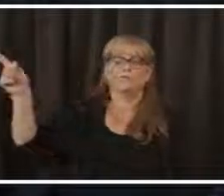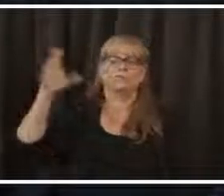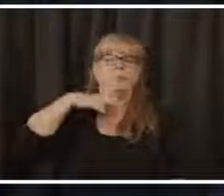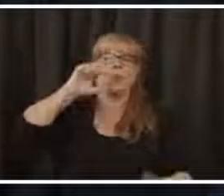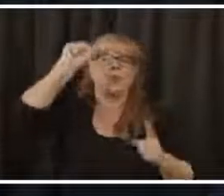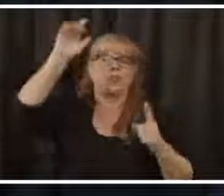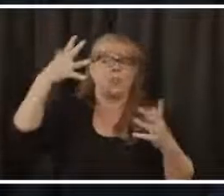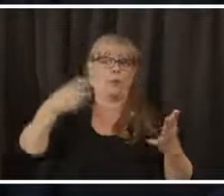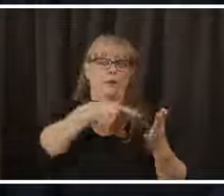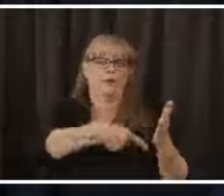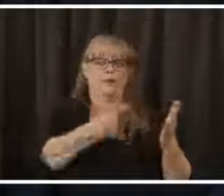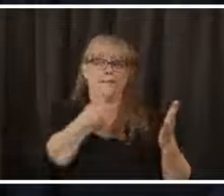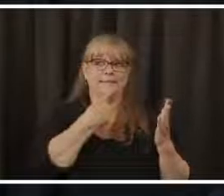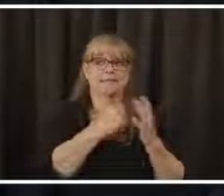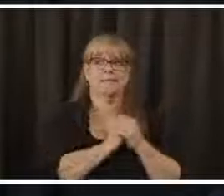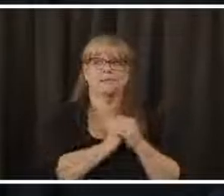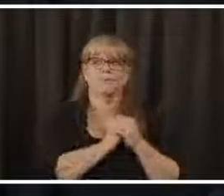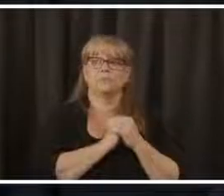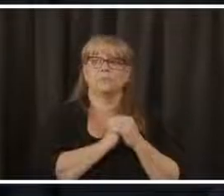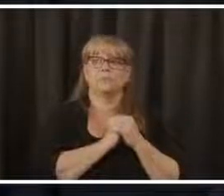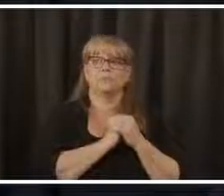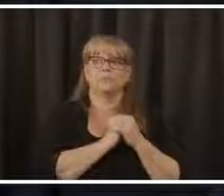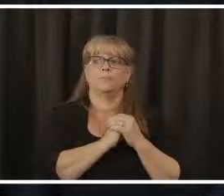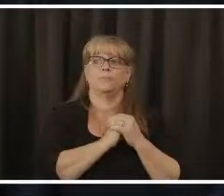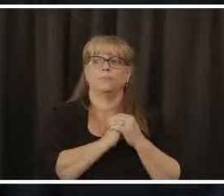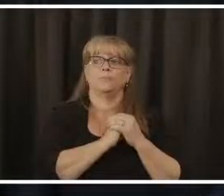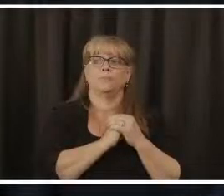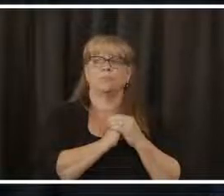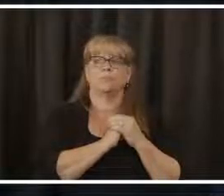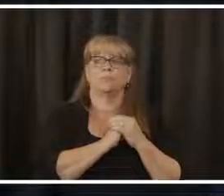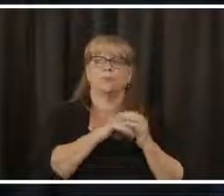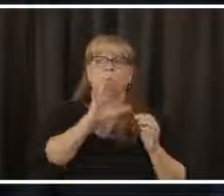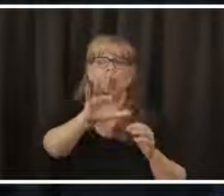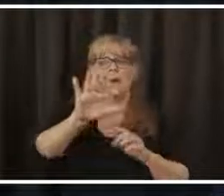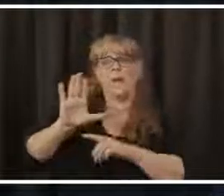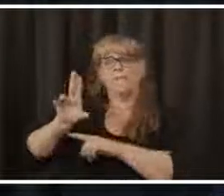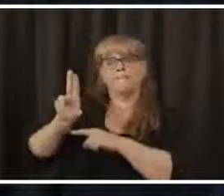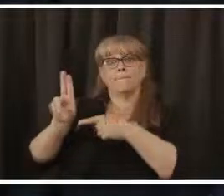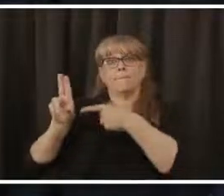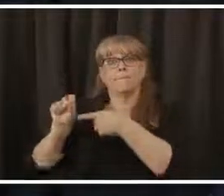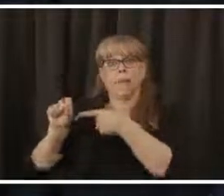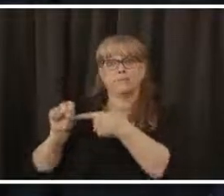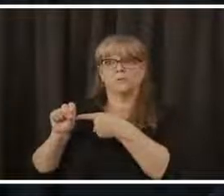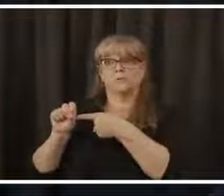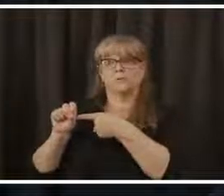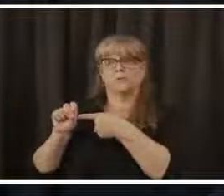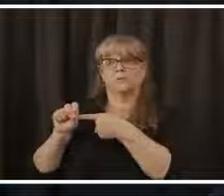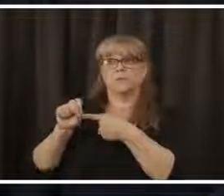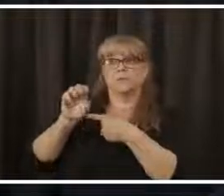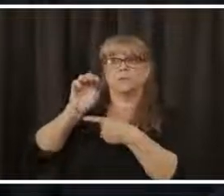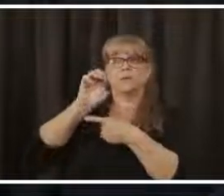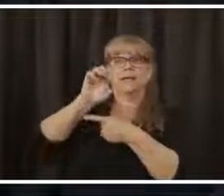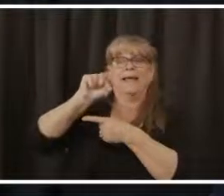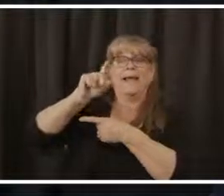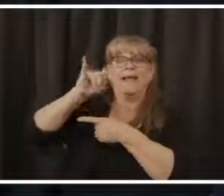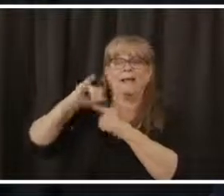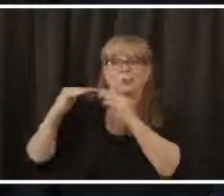equity partnerships, the mobile units. What else is being done